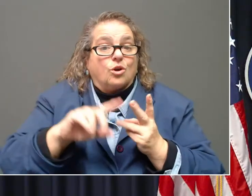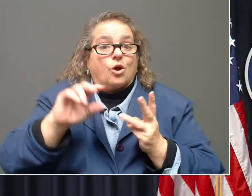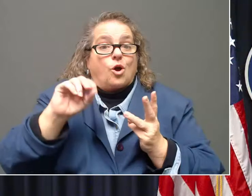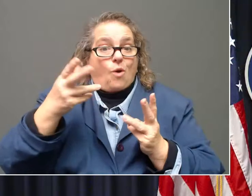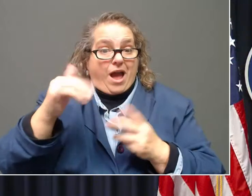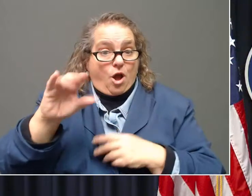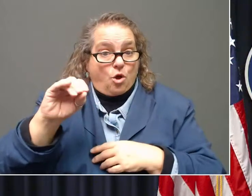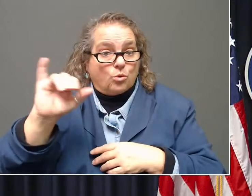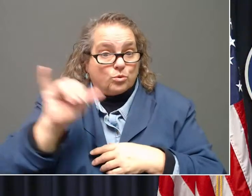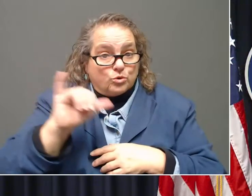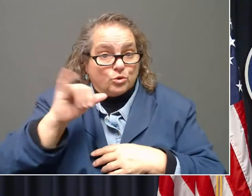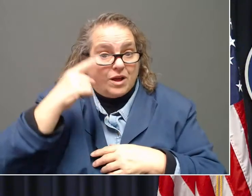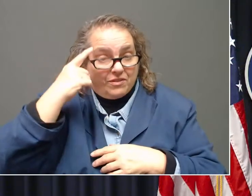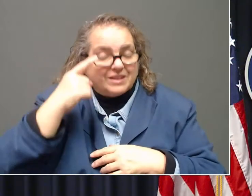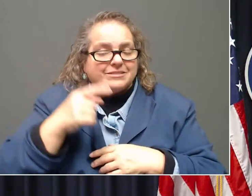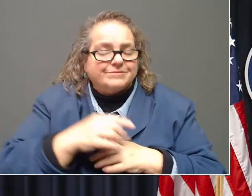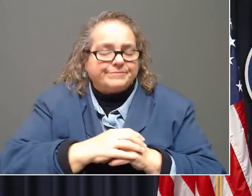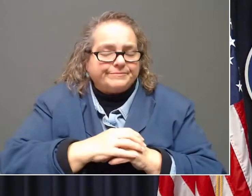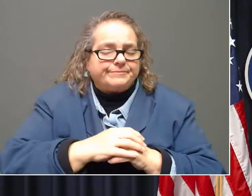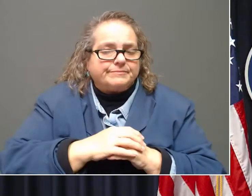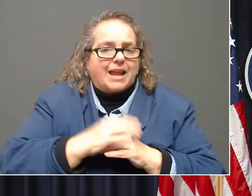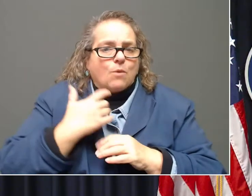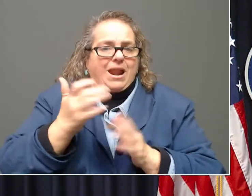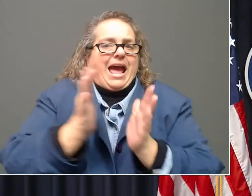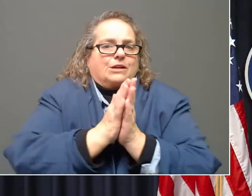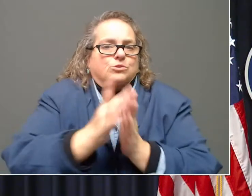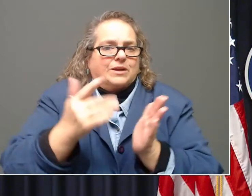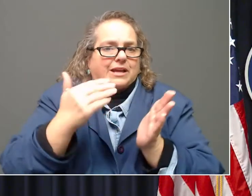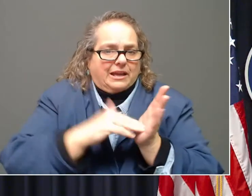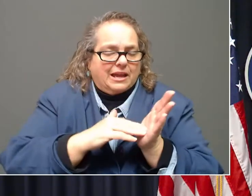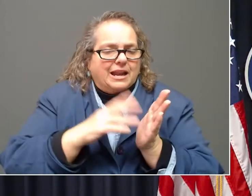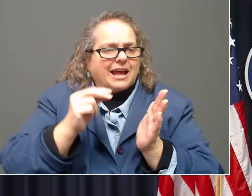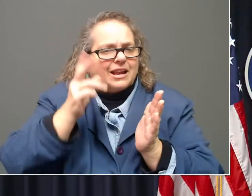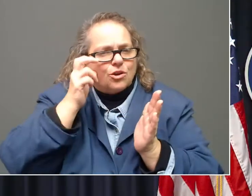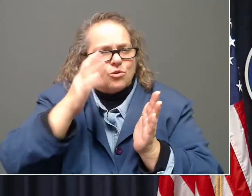Okay, John Boyle from WFPL.